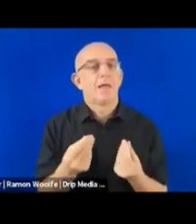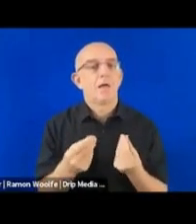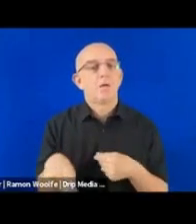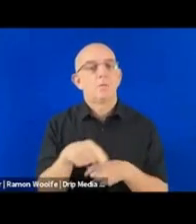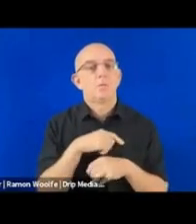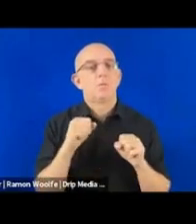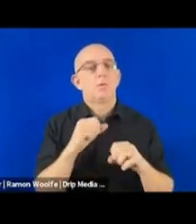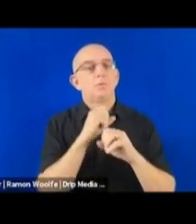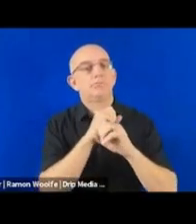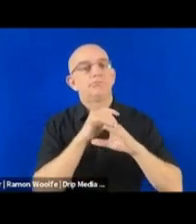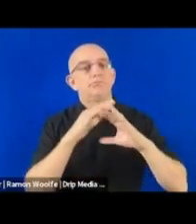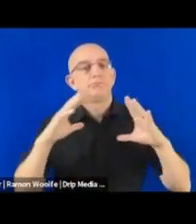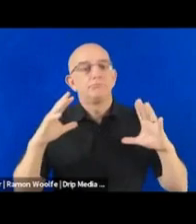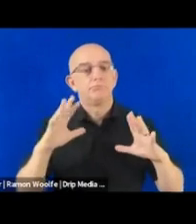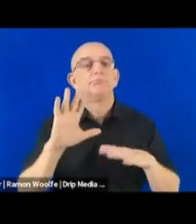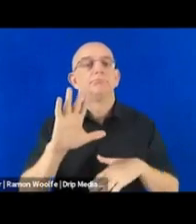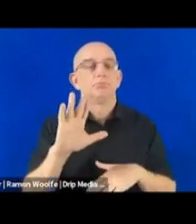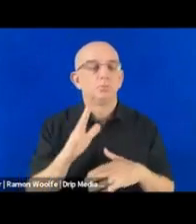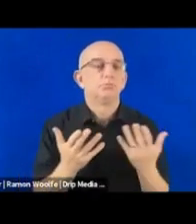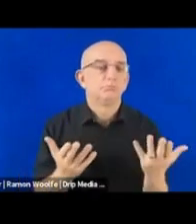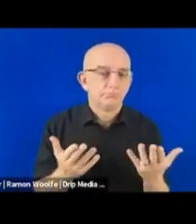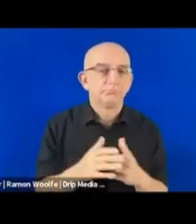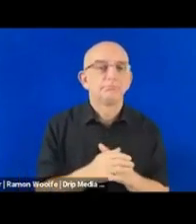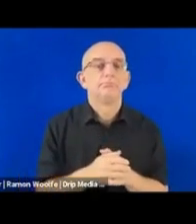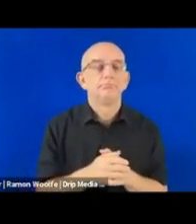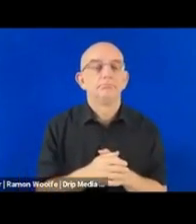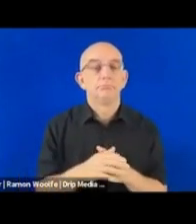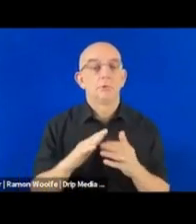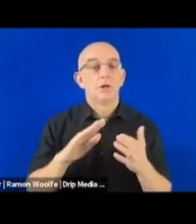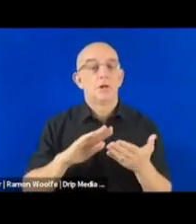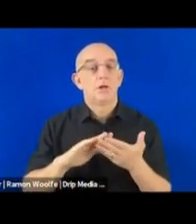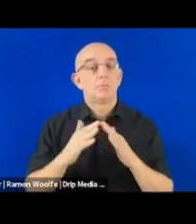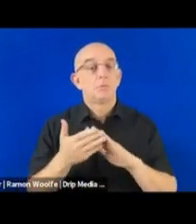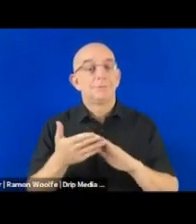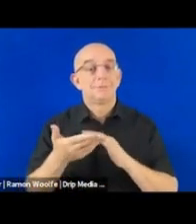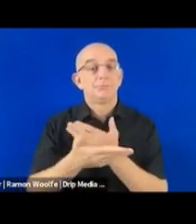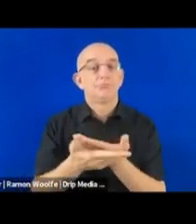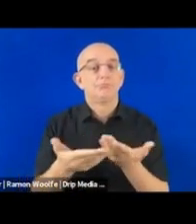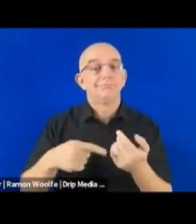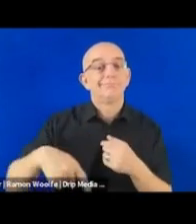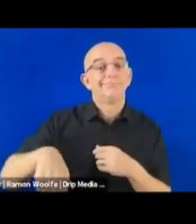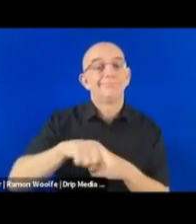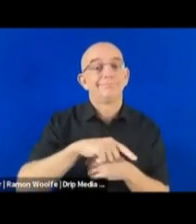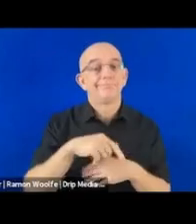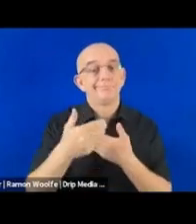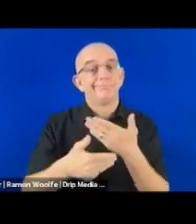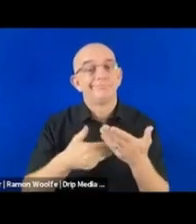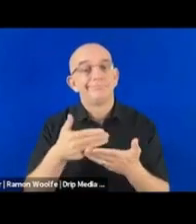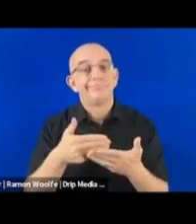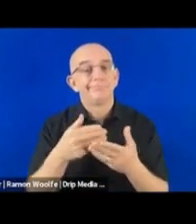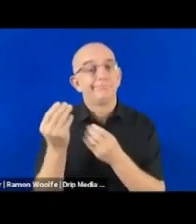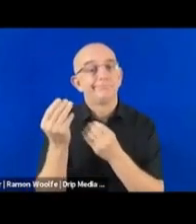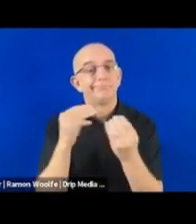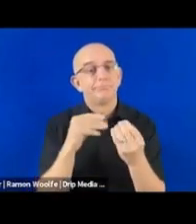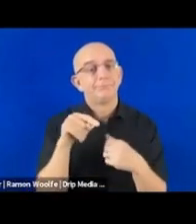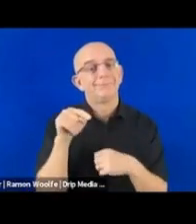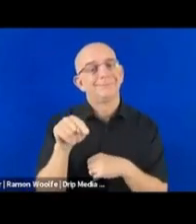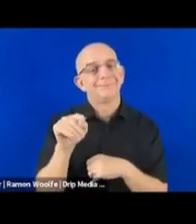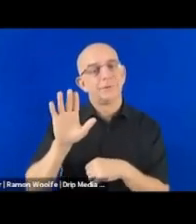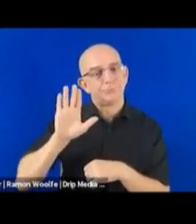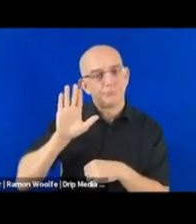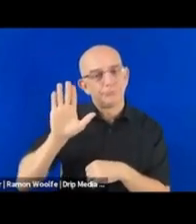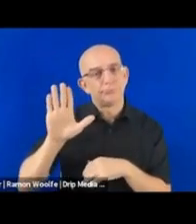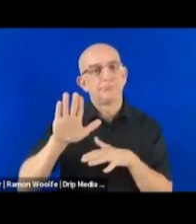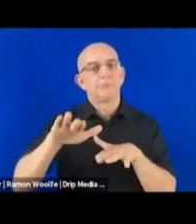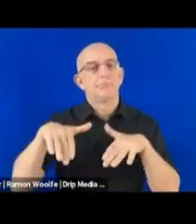been given or has the powers to basically do capacity building under the ministry. So we're responsible for capacity building.